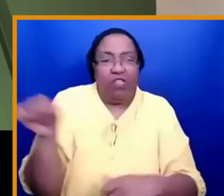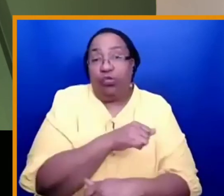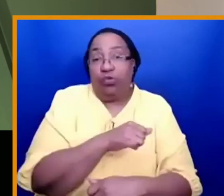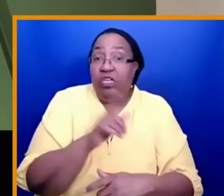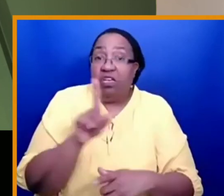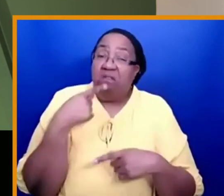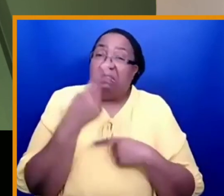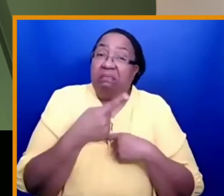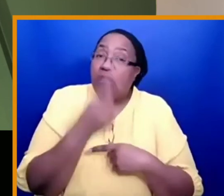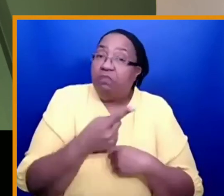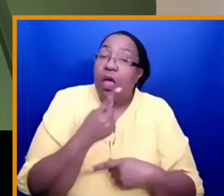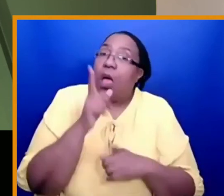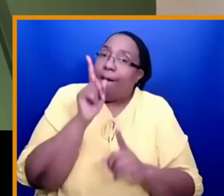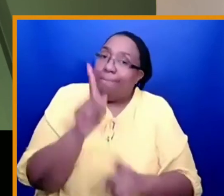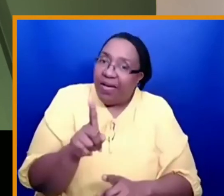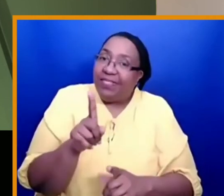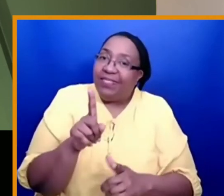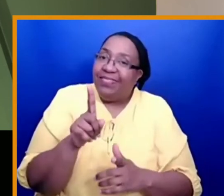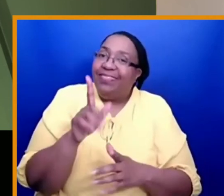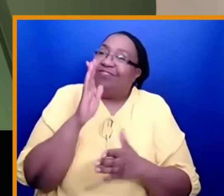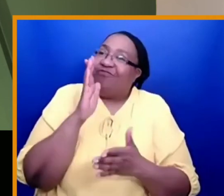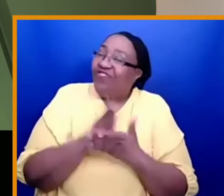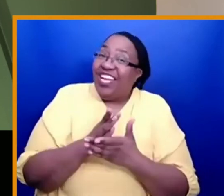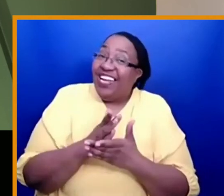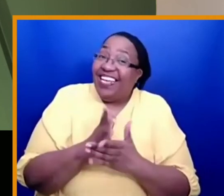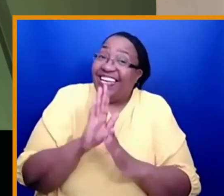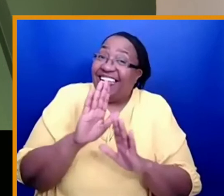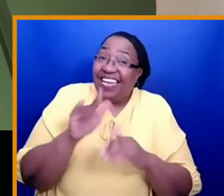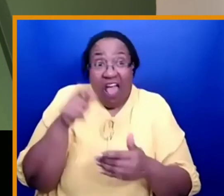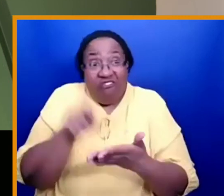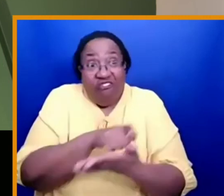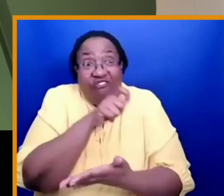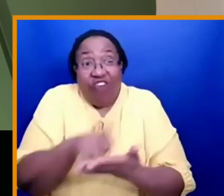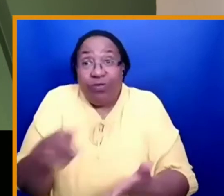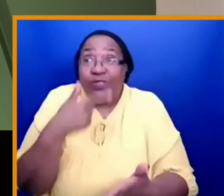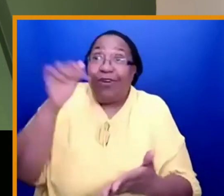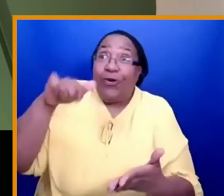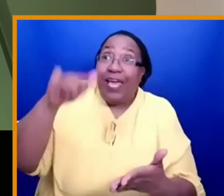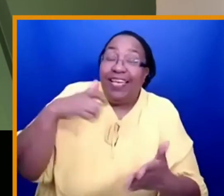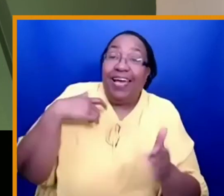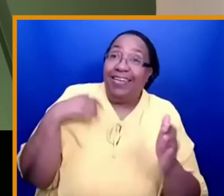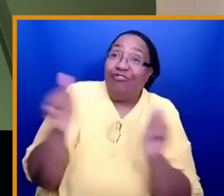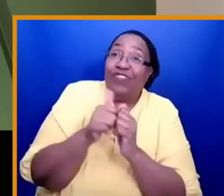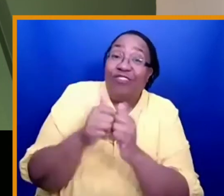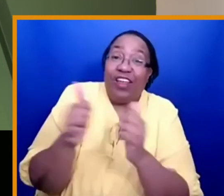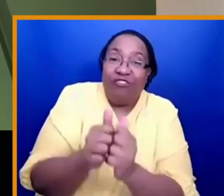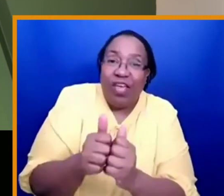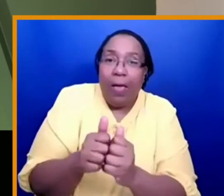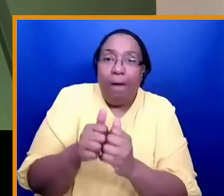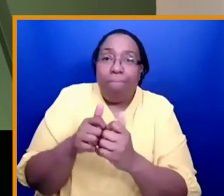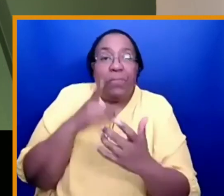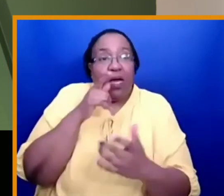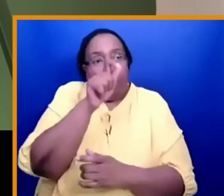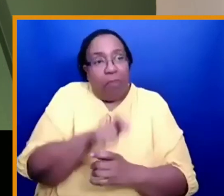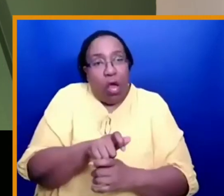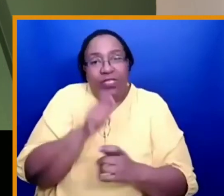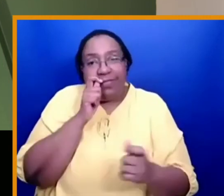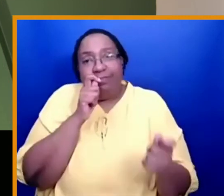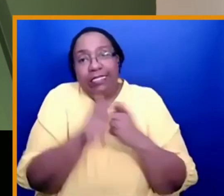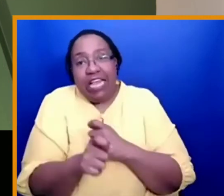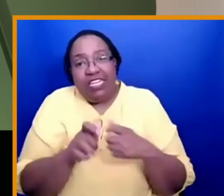but we know it will do absolutely nothing to address reoffending in the future. If society tells people that just because they made one or